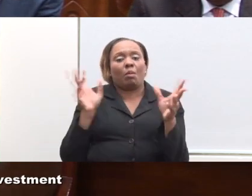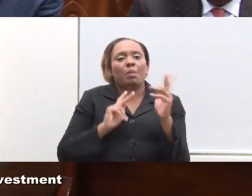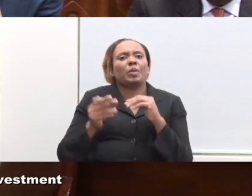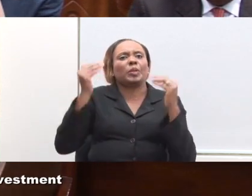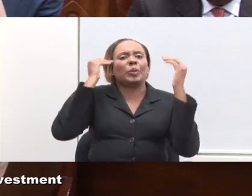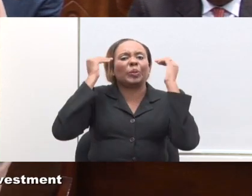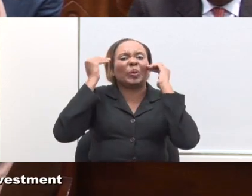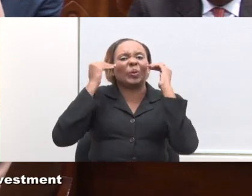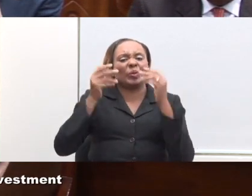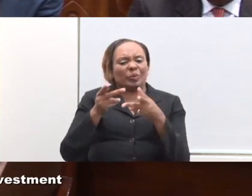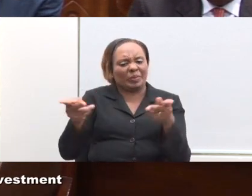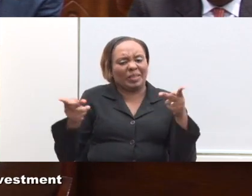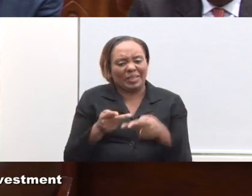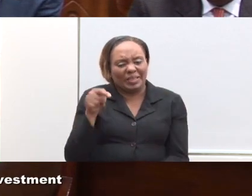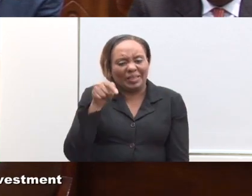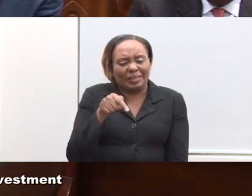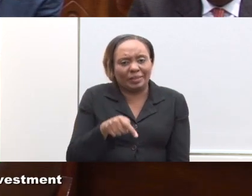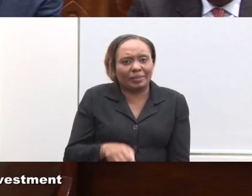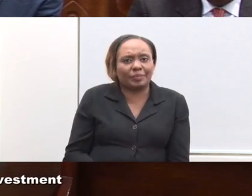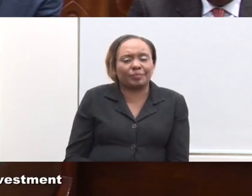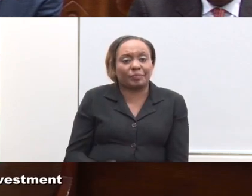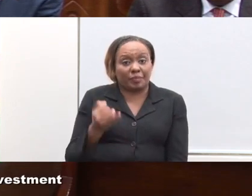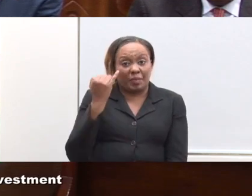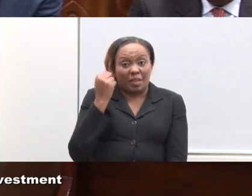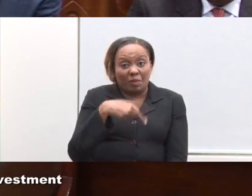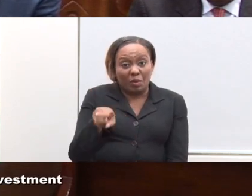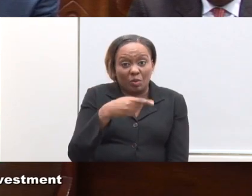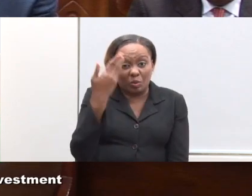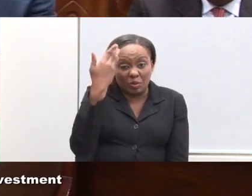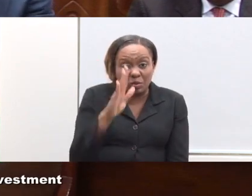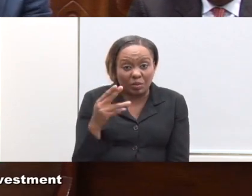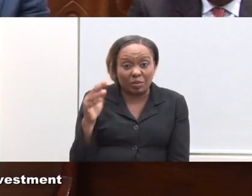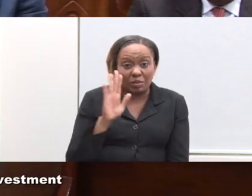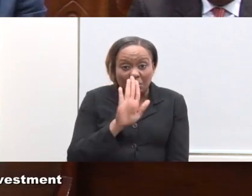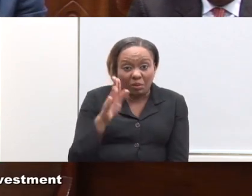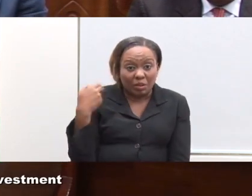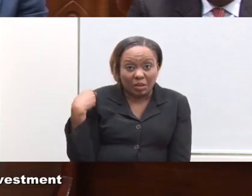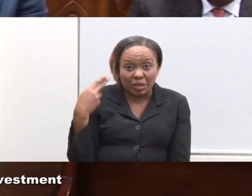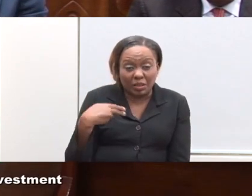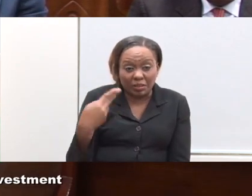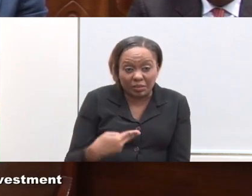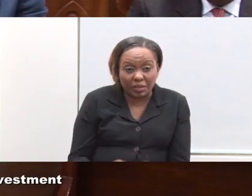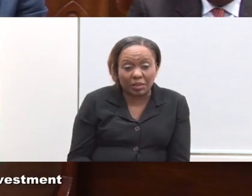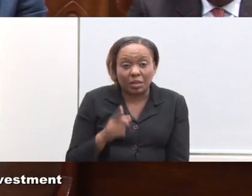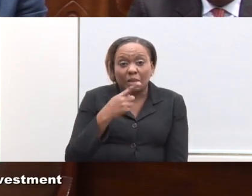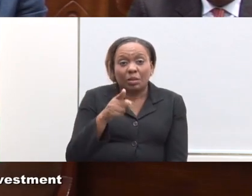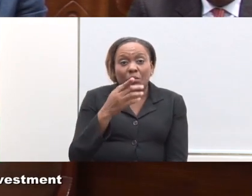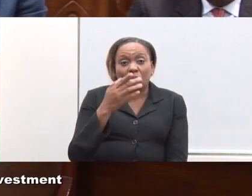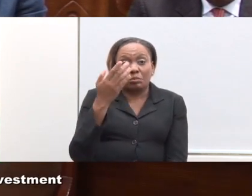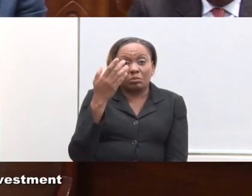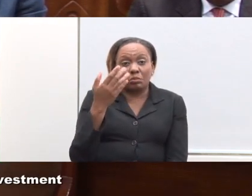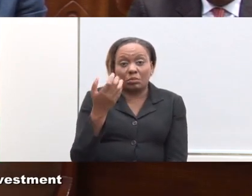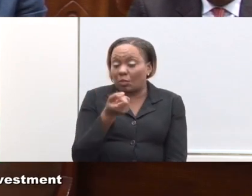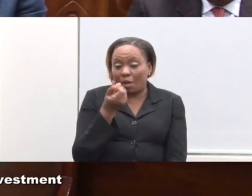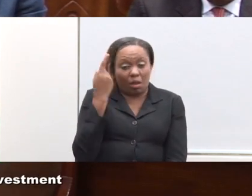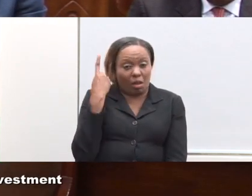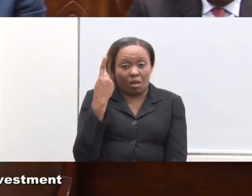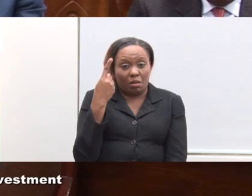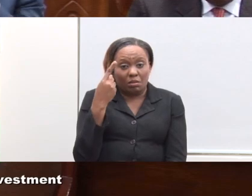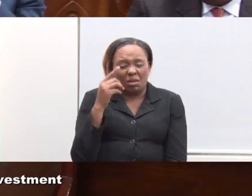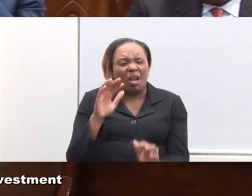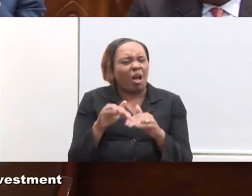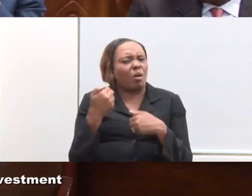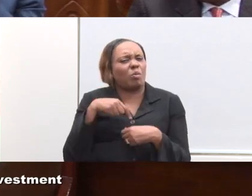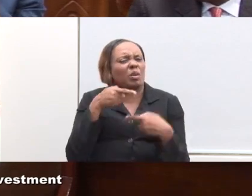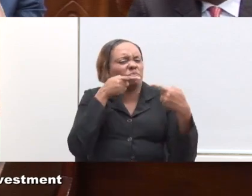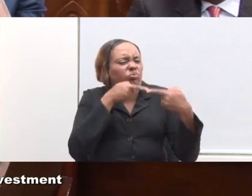a people who do not know their history, a people who do not understand the nature of the struggle, are likely to be condemned by repeating